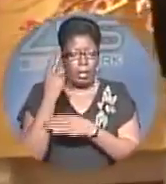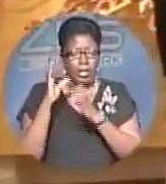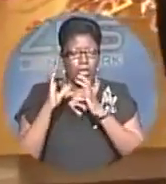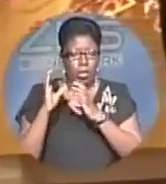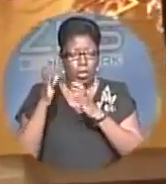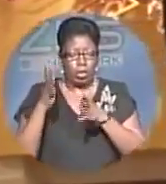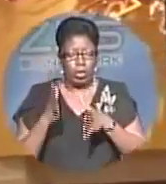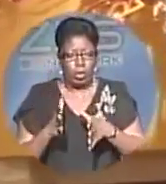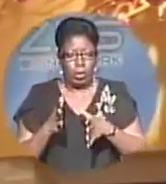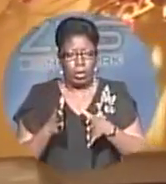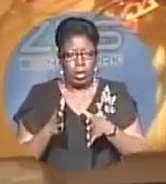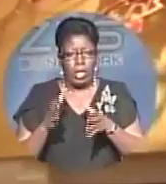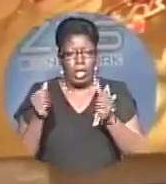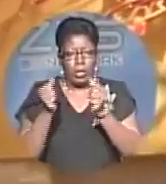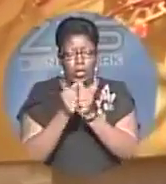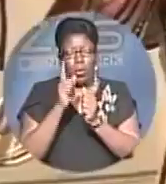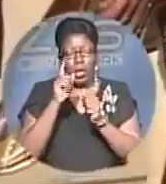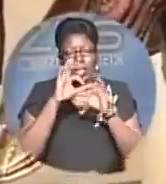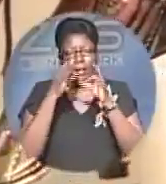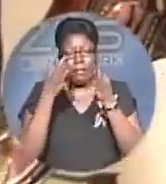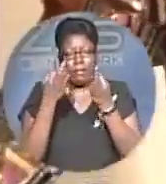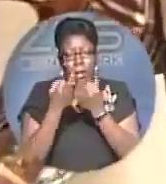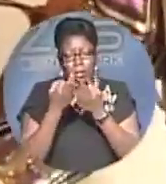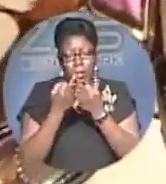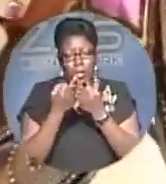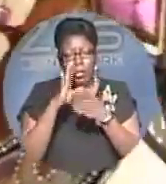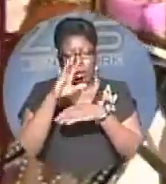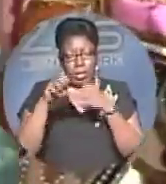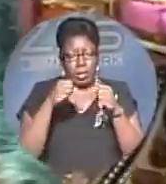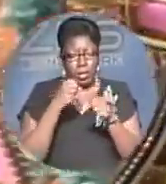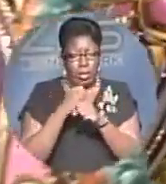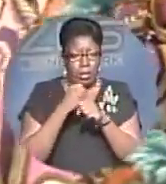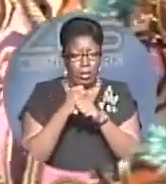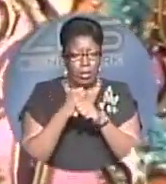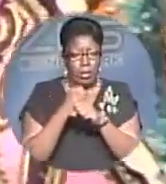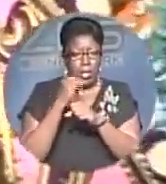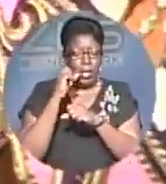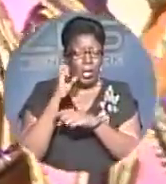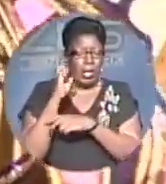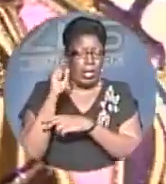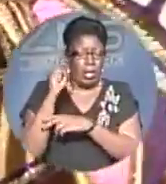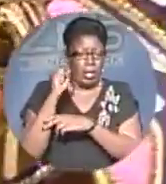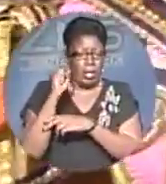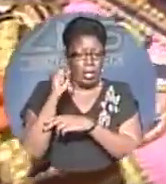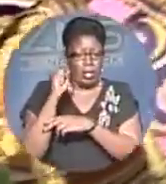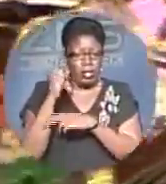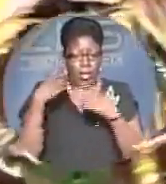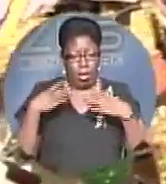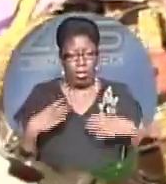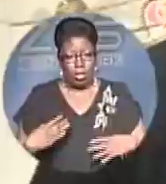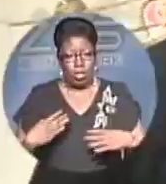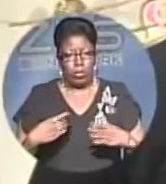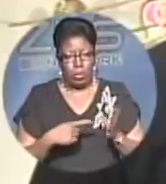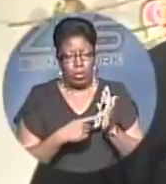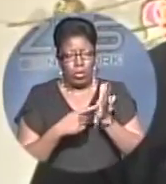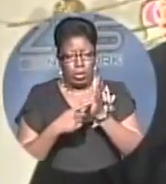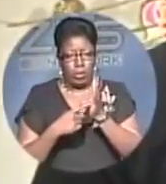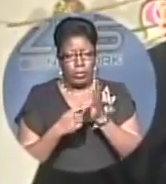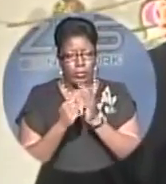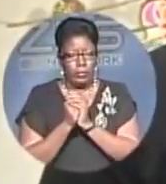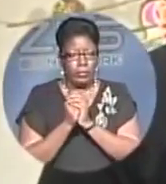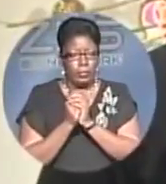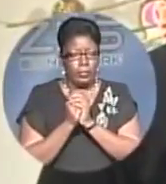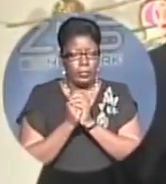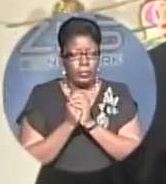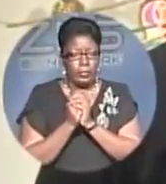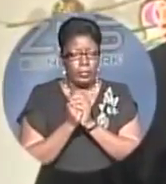one family ever since. Four of his Junkanoo pieces are featured in the national exhibition. Normally Junkanoo is this thing that happens for one day,